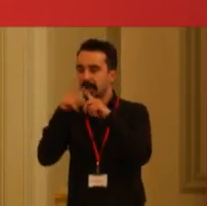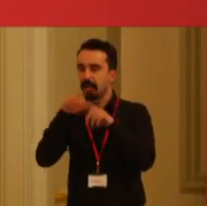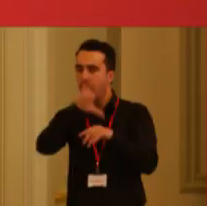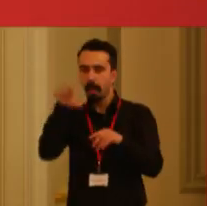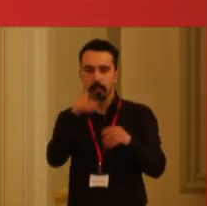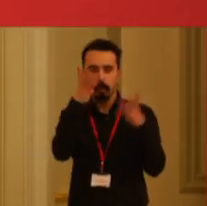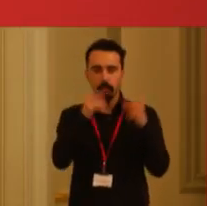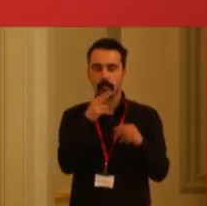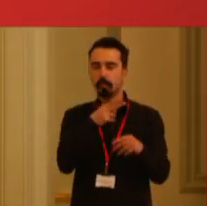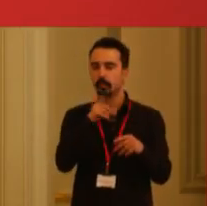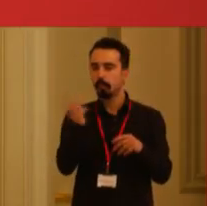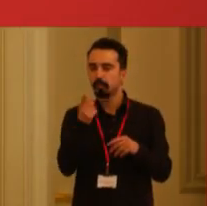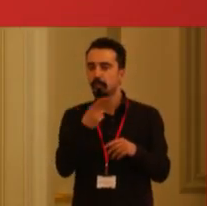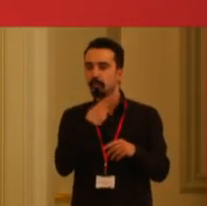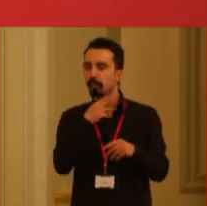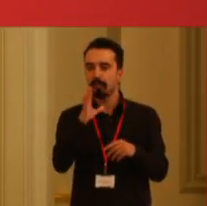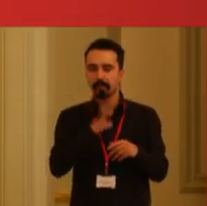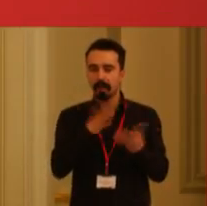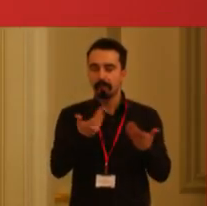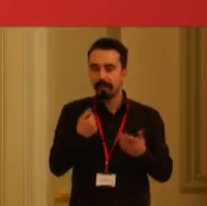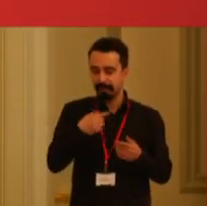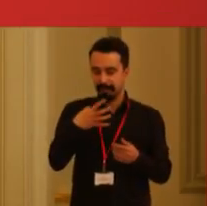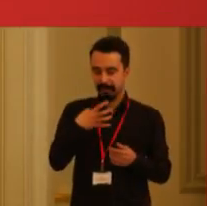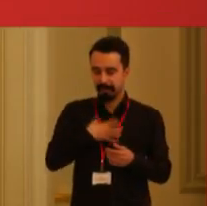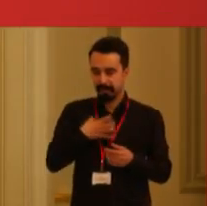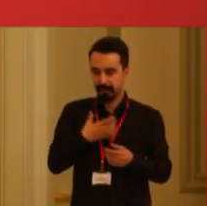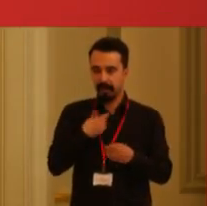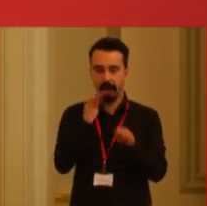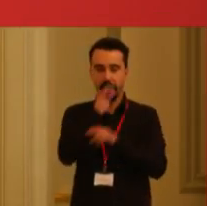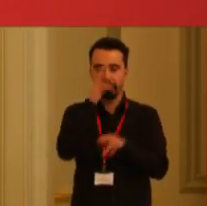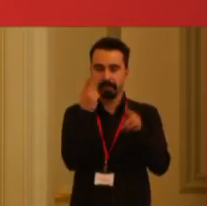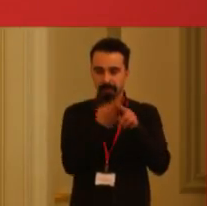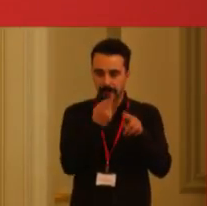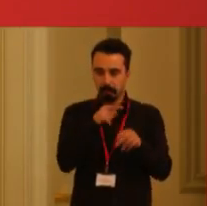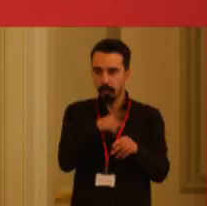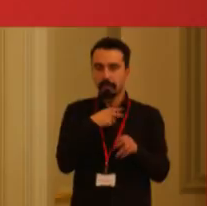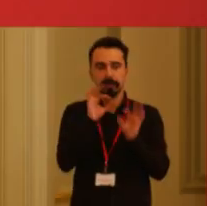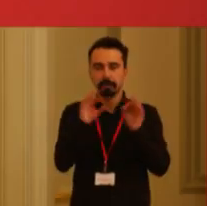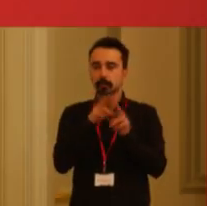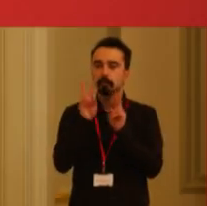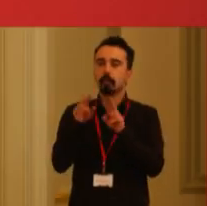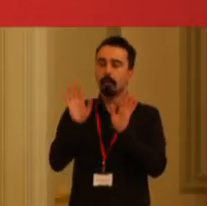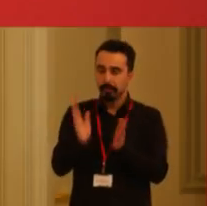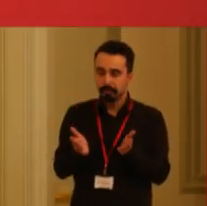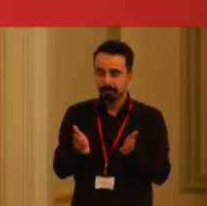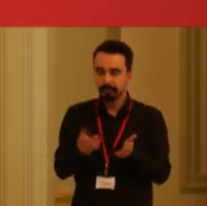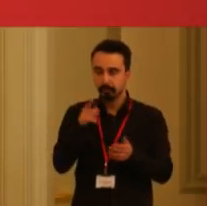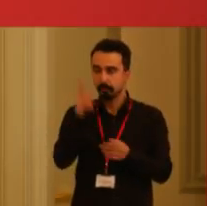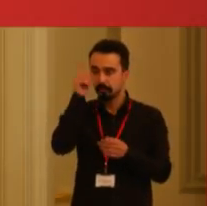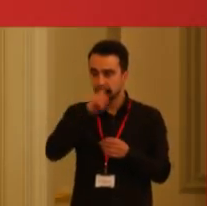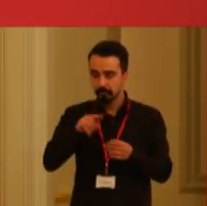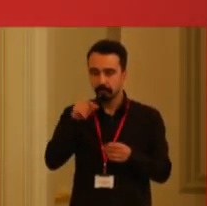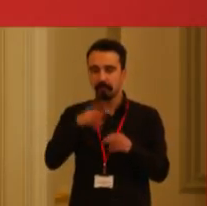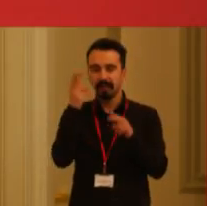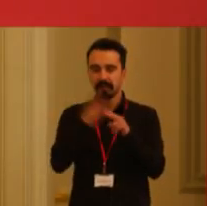LGBT community, and then you've got like a conservative female wearing a headscarf there too.